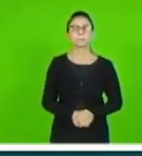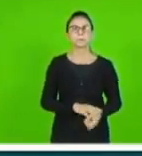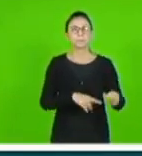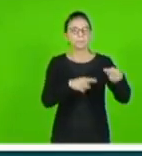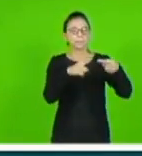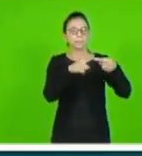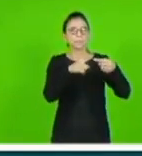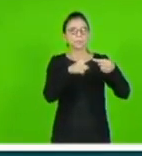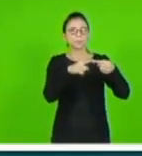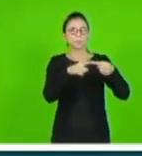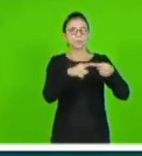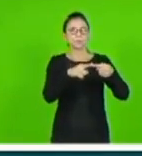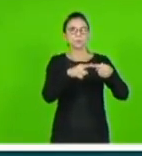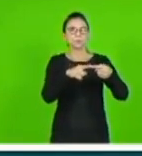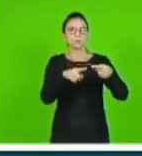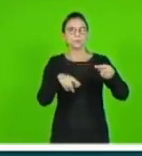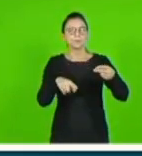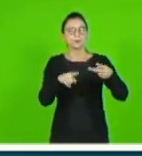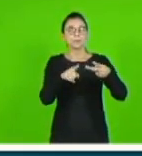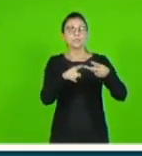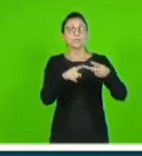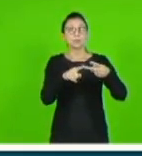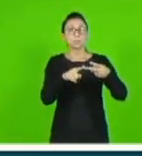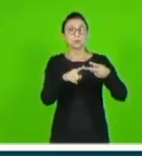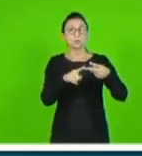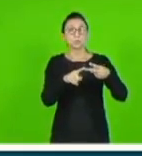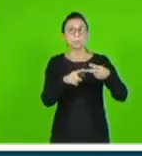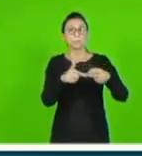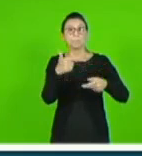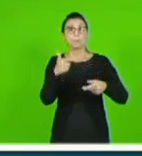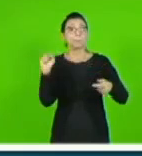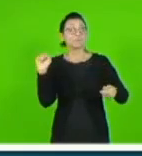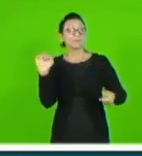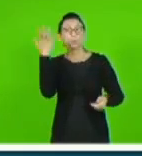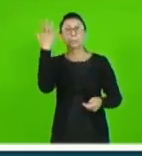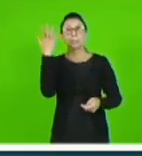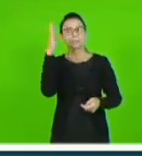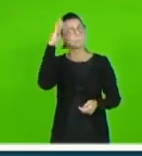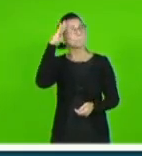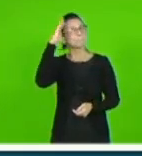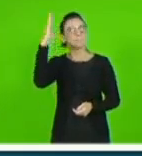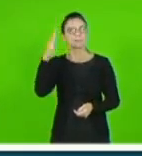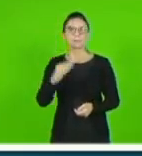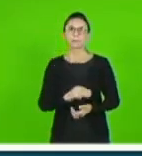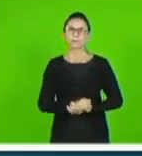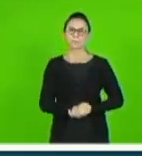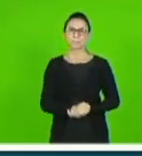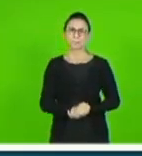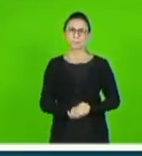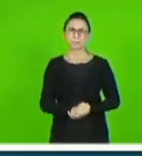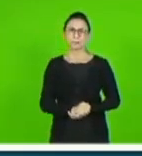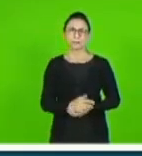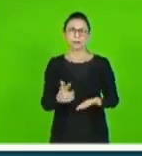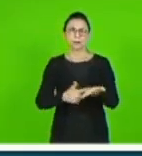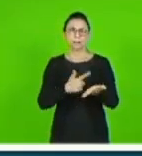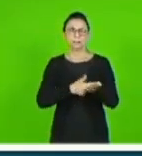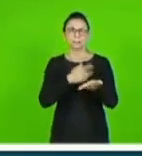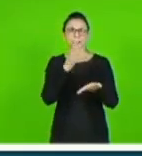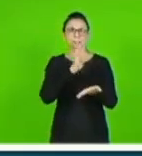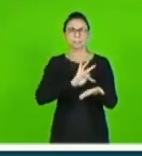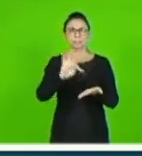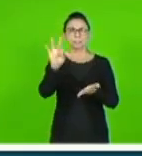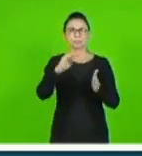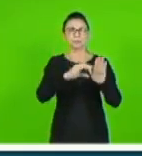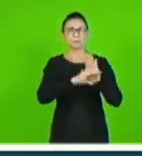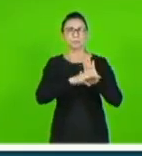The first and the second major happenings, according to 1 Thessalonians chapter